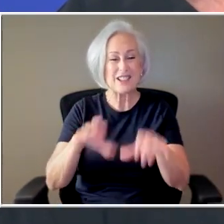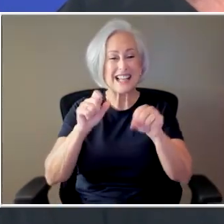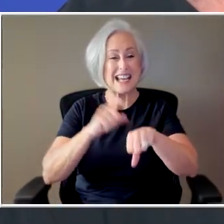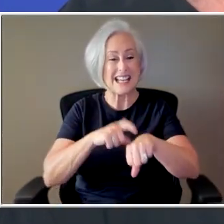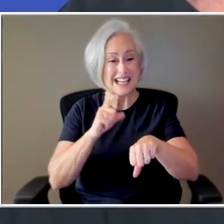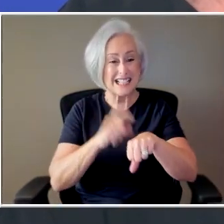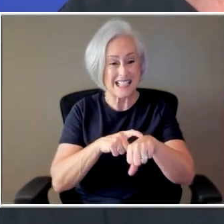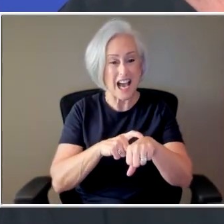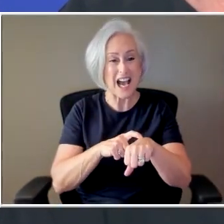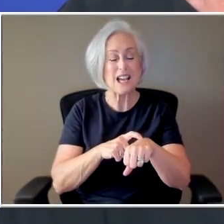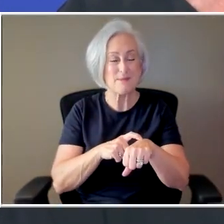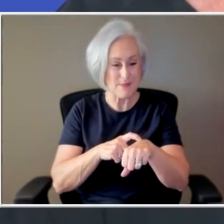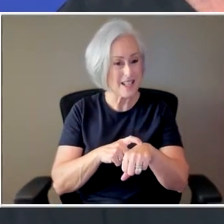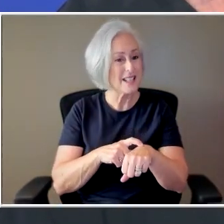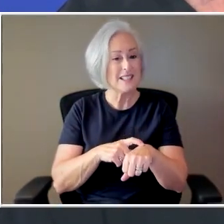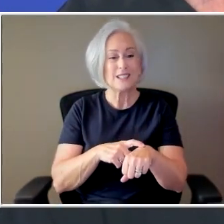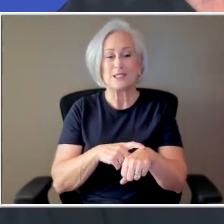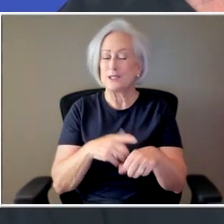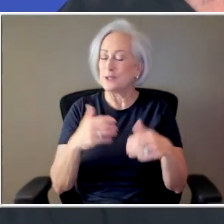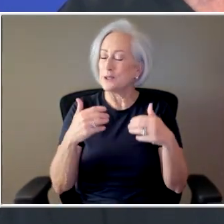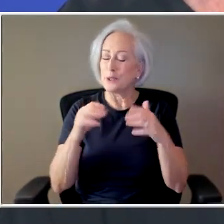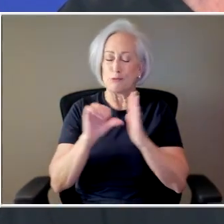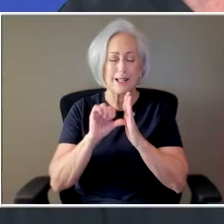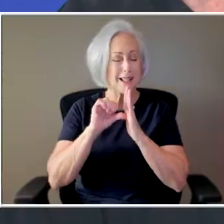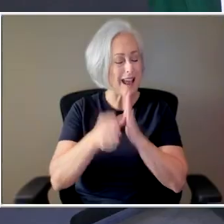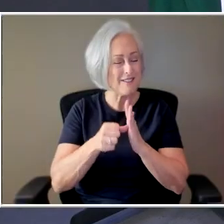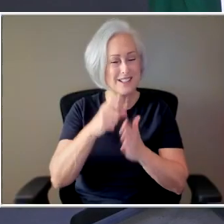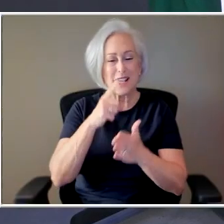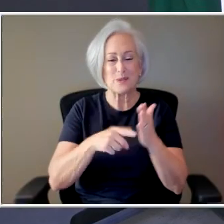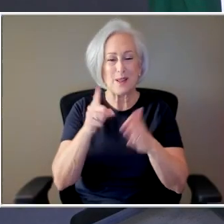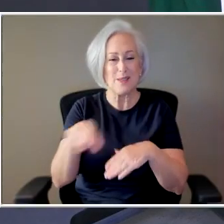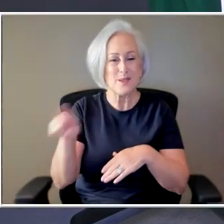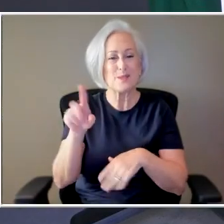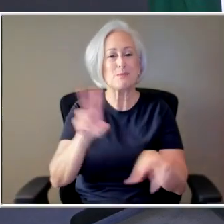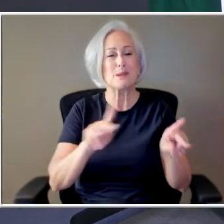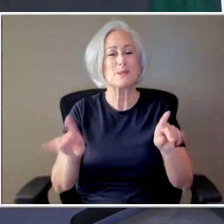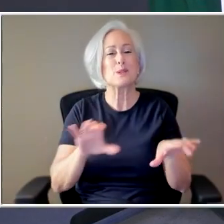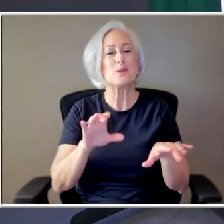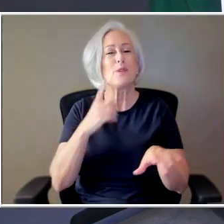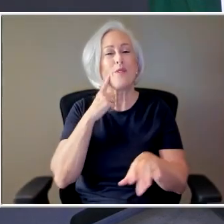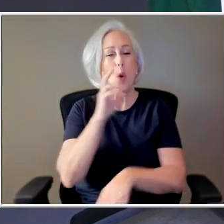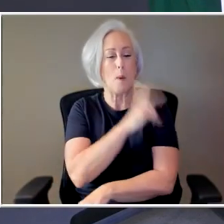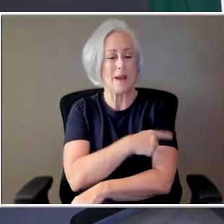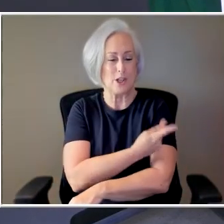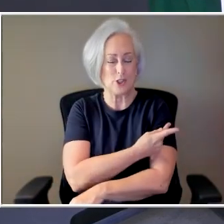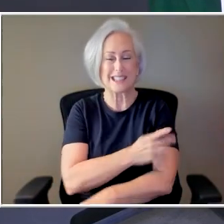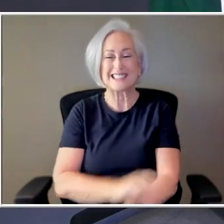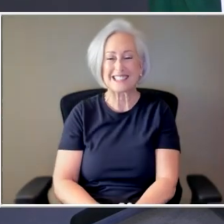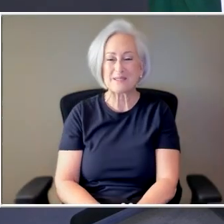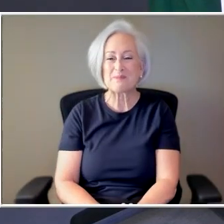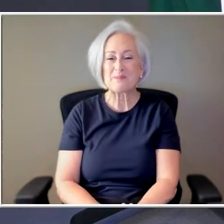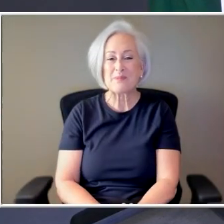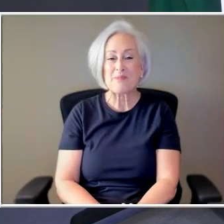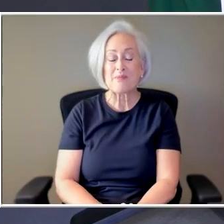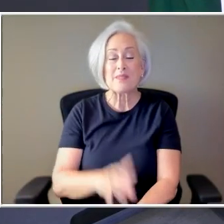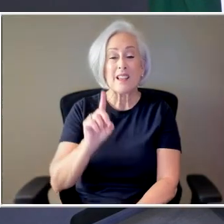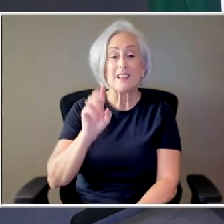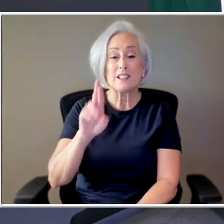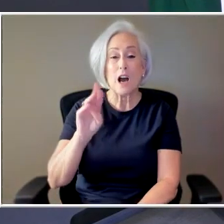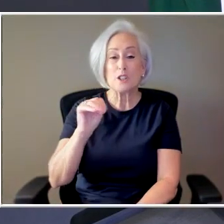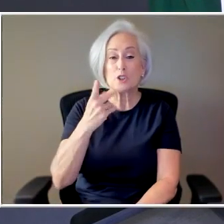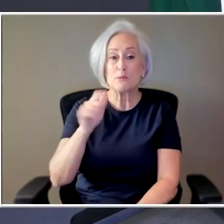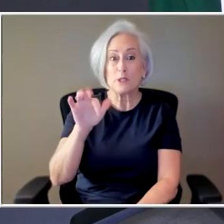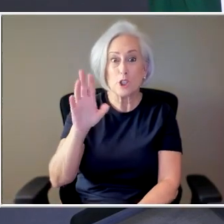folks pulling something like this off for our patients. Dr. McGurk, when I go up to those floors, it just has to be such